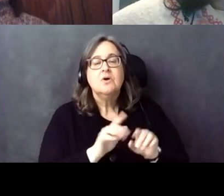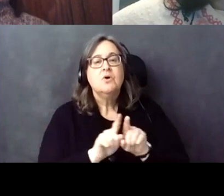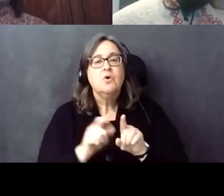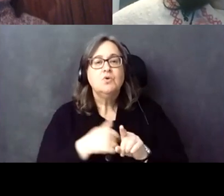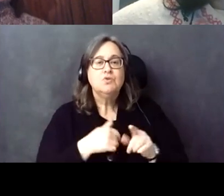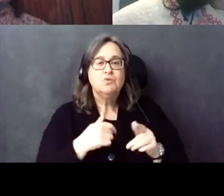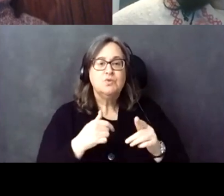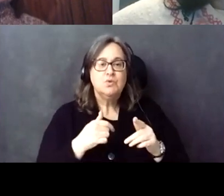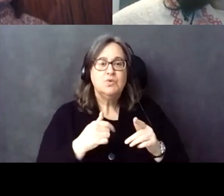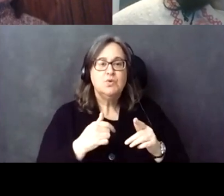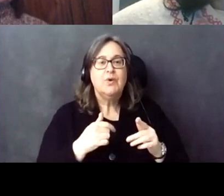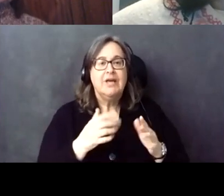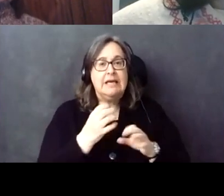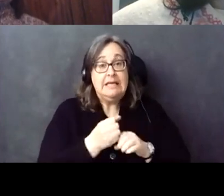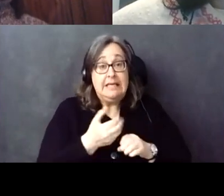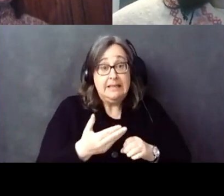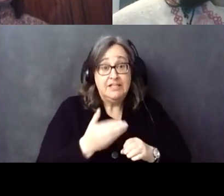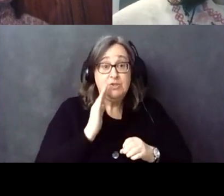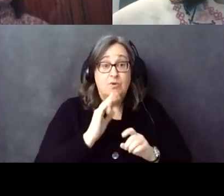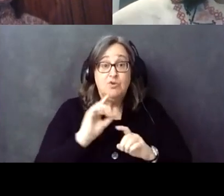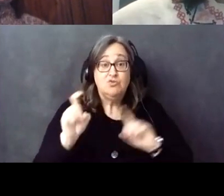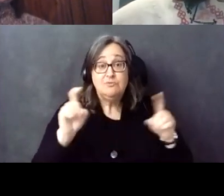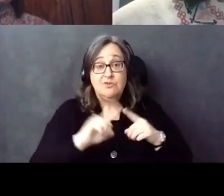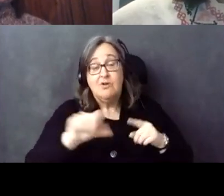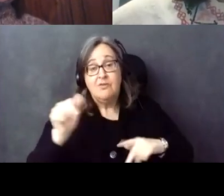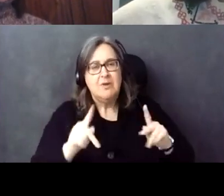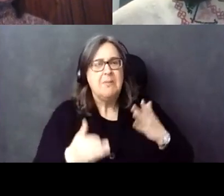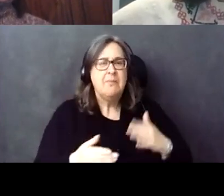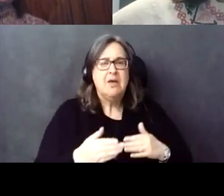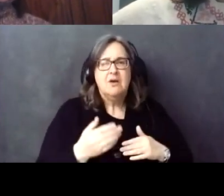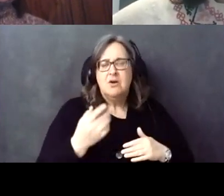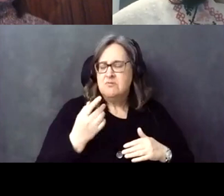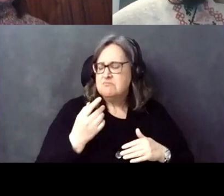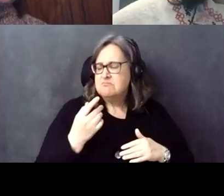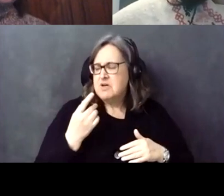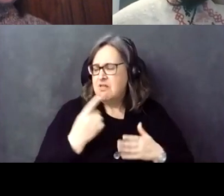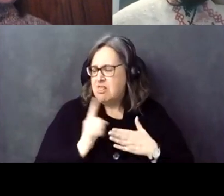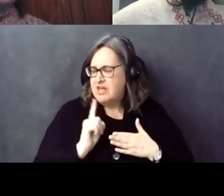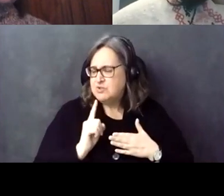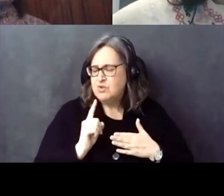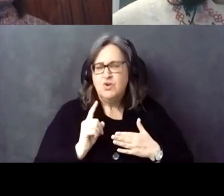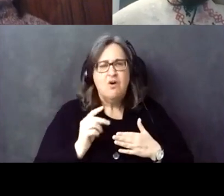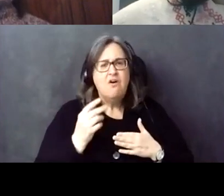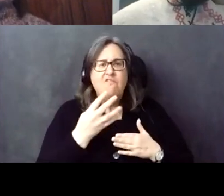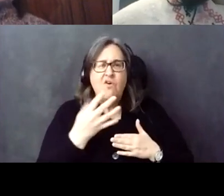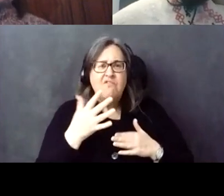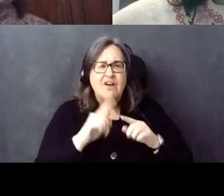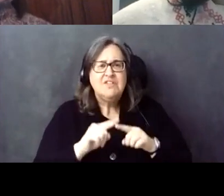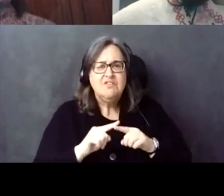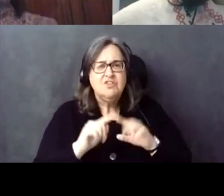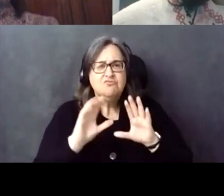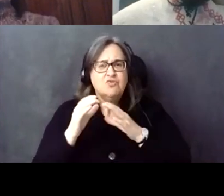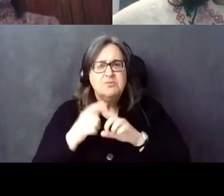lot of redistribution of resources. So last week, I think maybe four or five mutual aid hubs from the Northwest side brought food down from the Fields